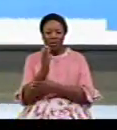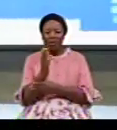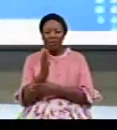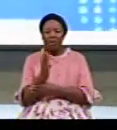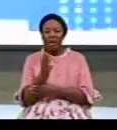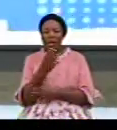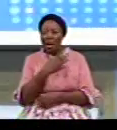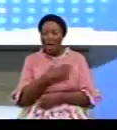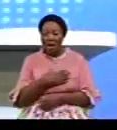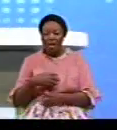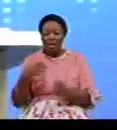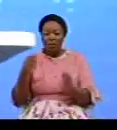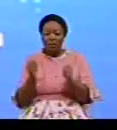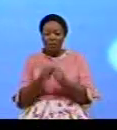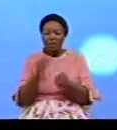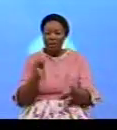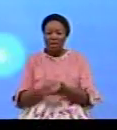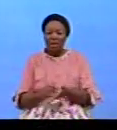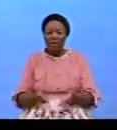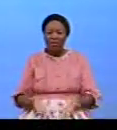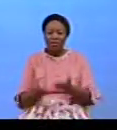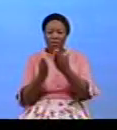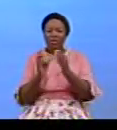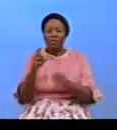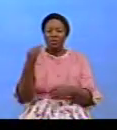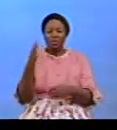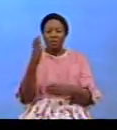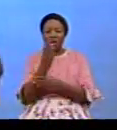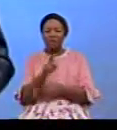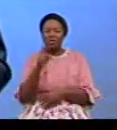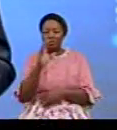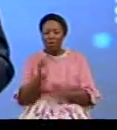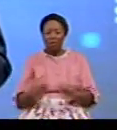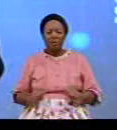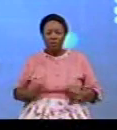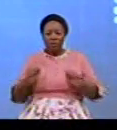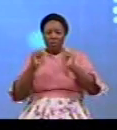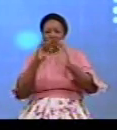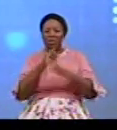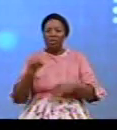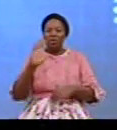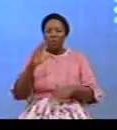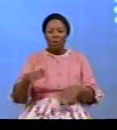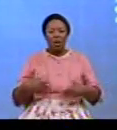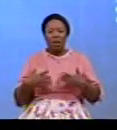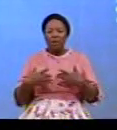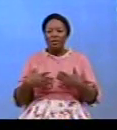because we know you have answered. In Jesus' name we pray.